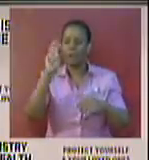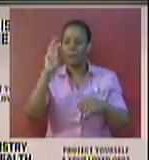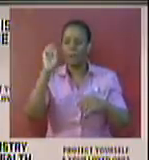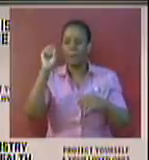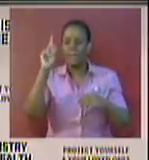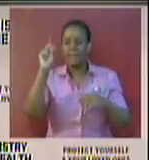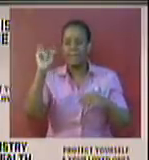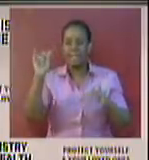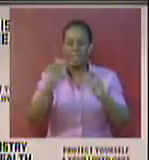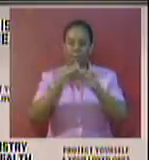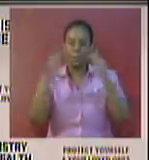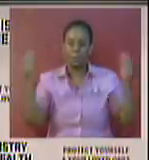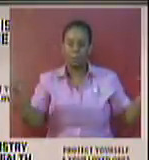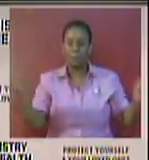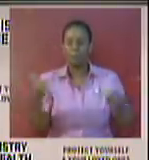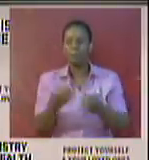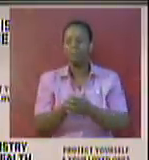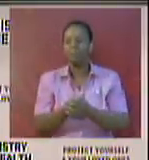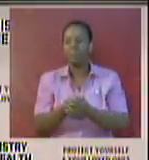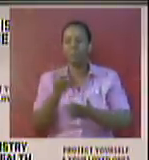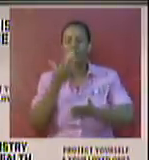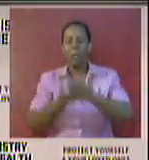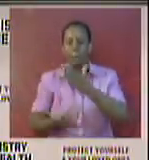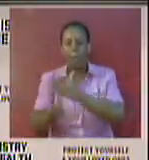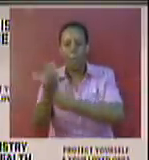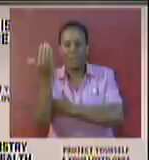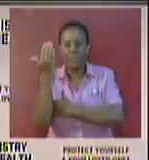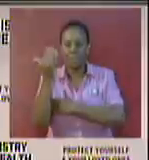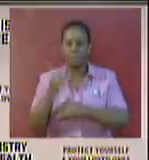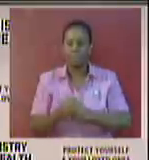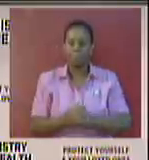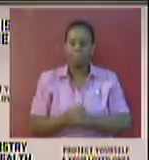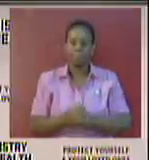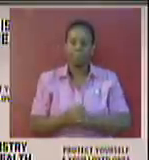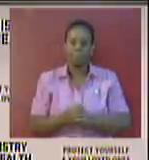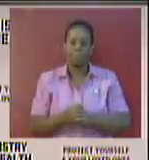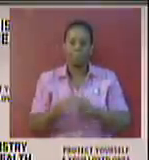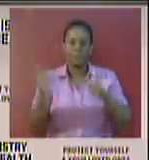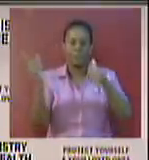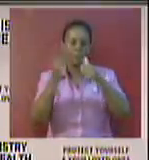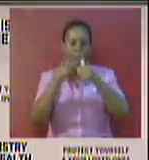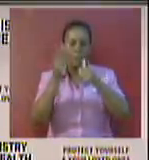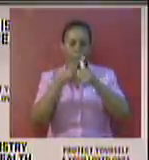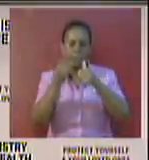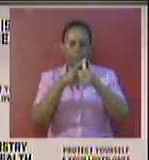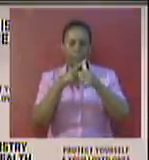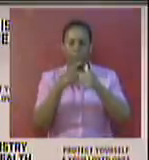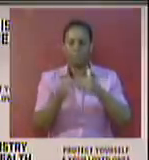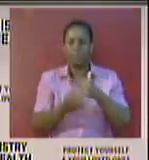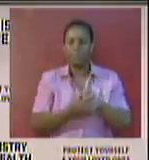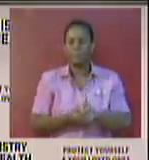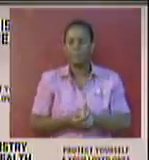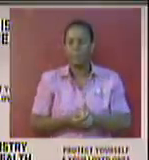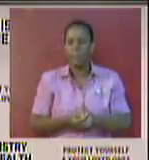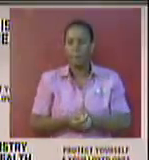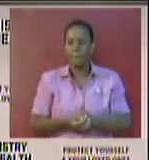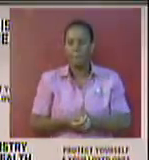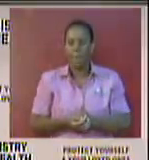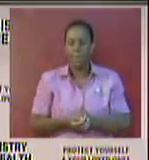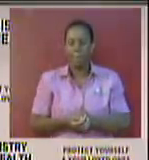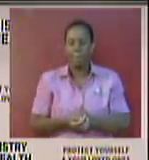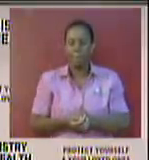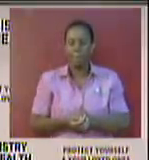Good morning, Larissa Fraser from the Newsday. My first question has to do with the reopening of schools for